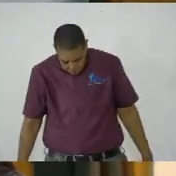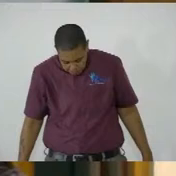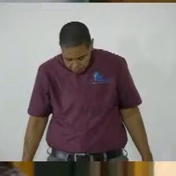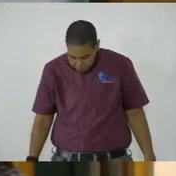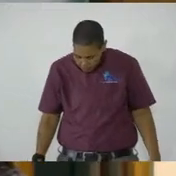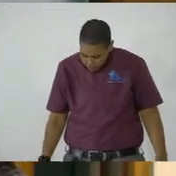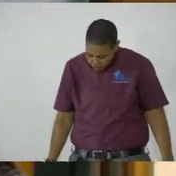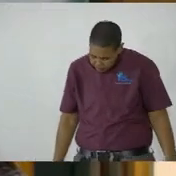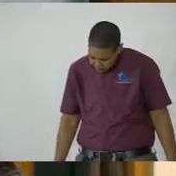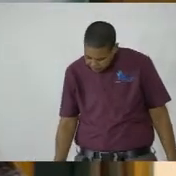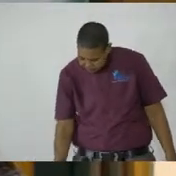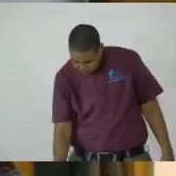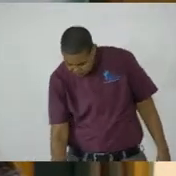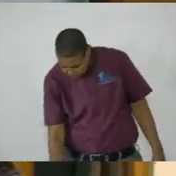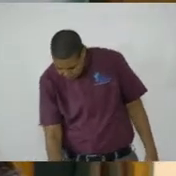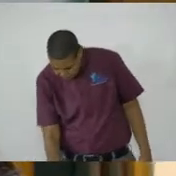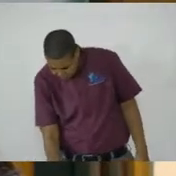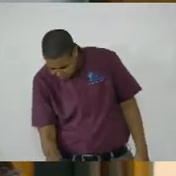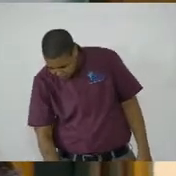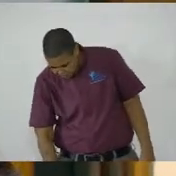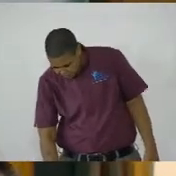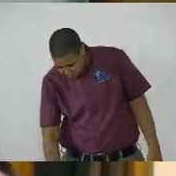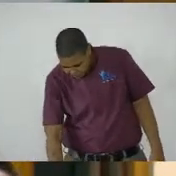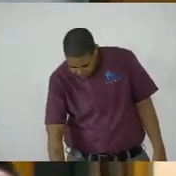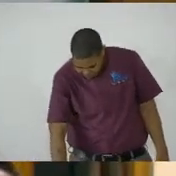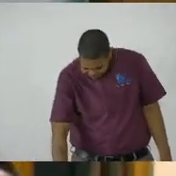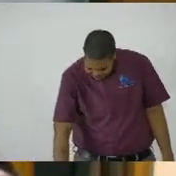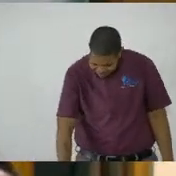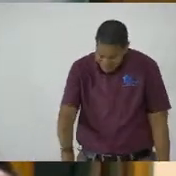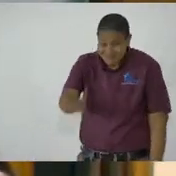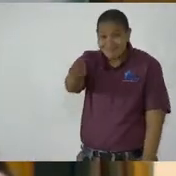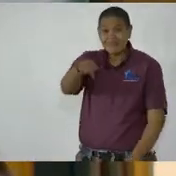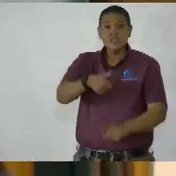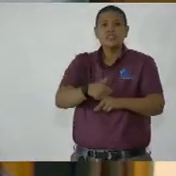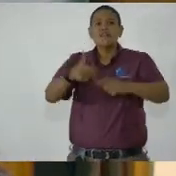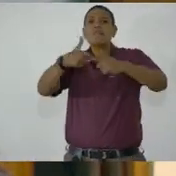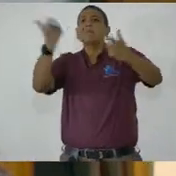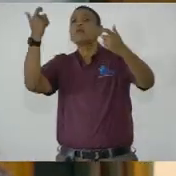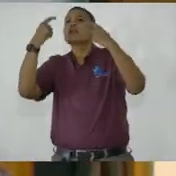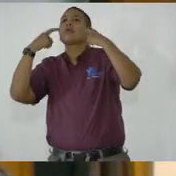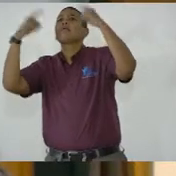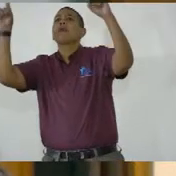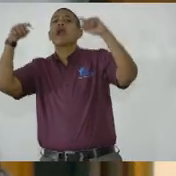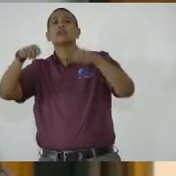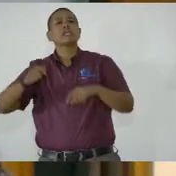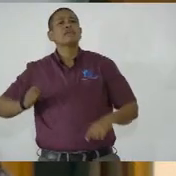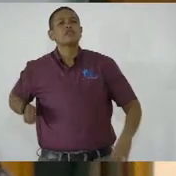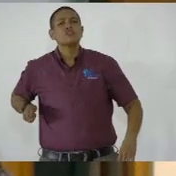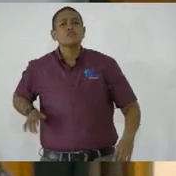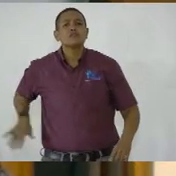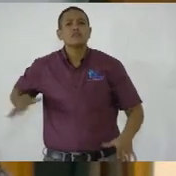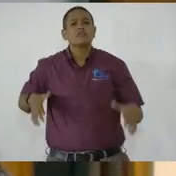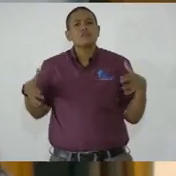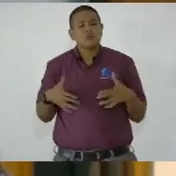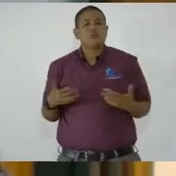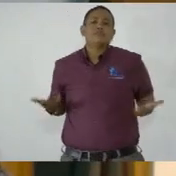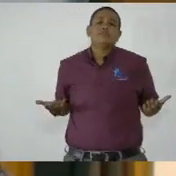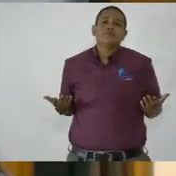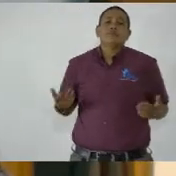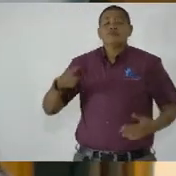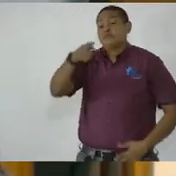And, Madam Speaker, this is a major accomplishment of the judiciary. We